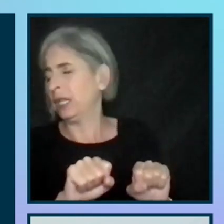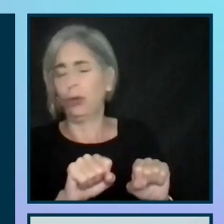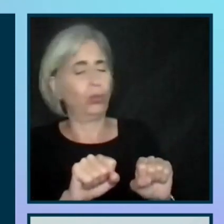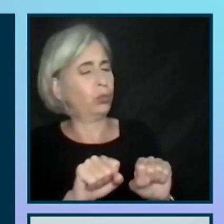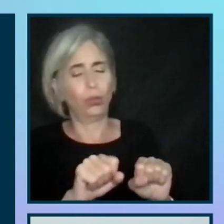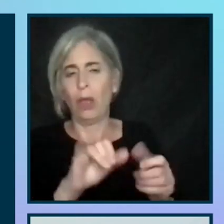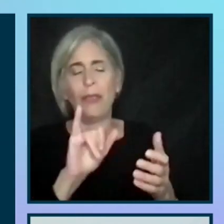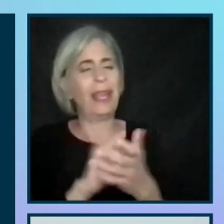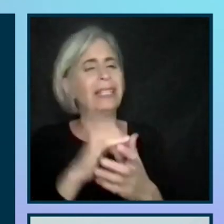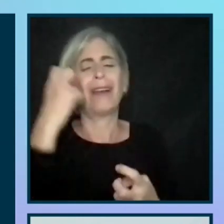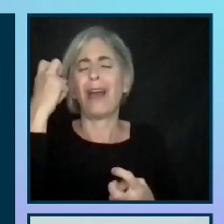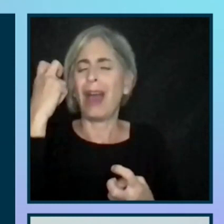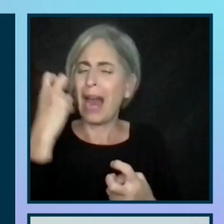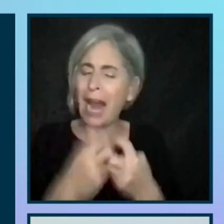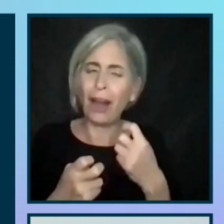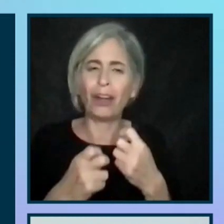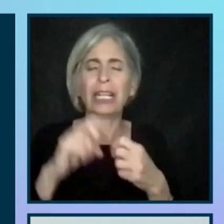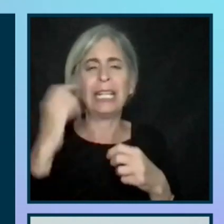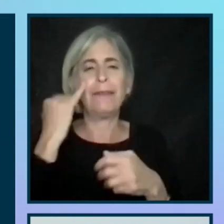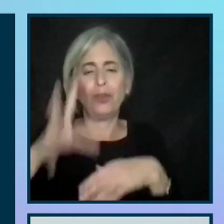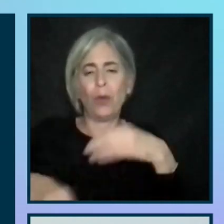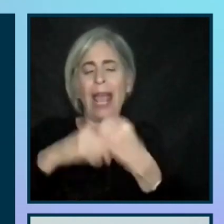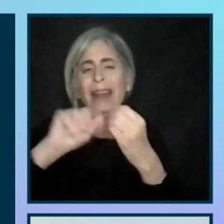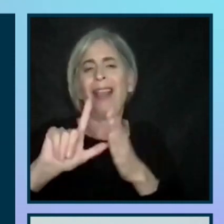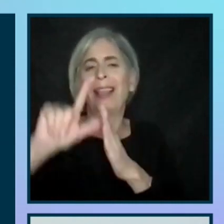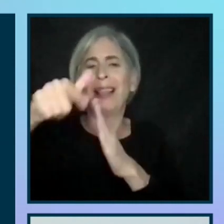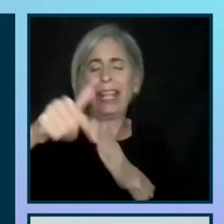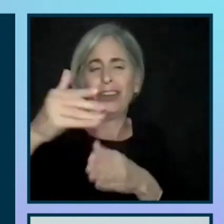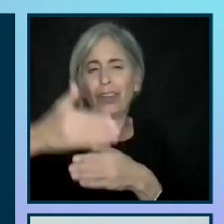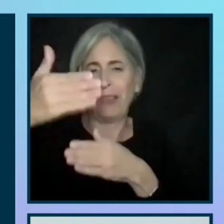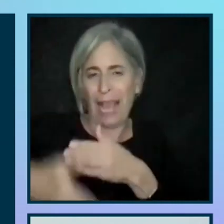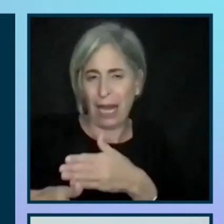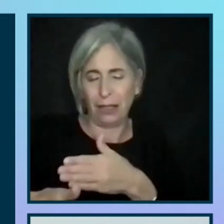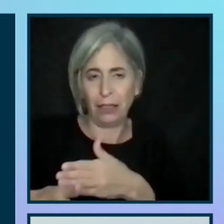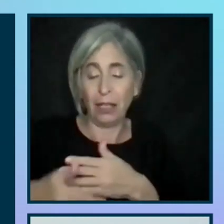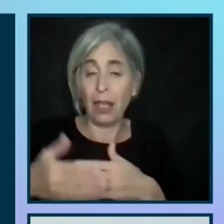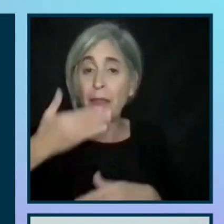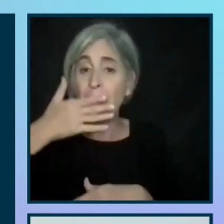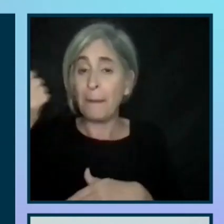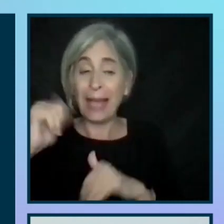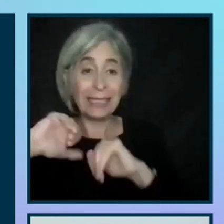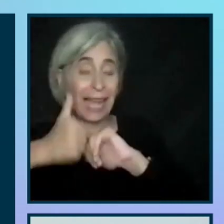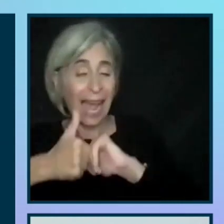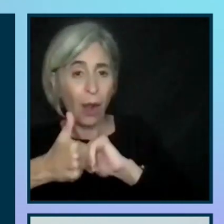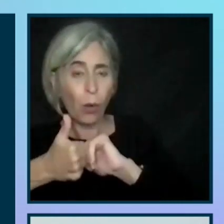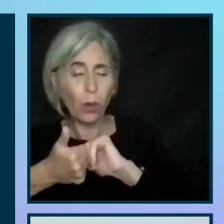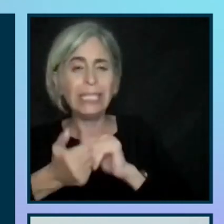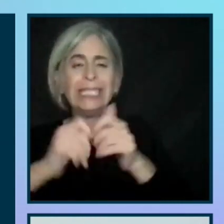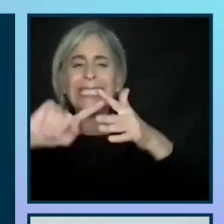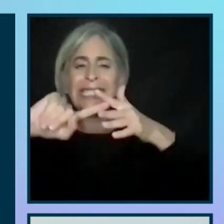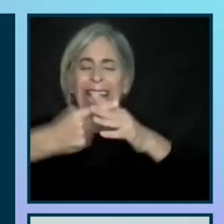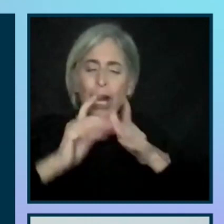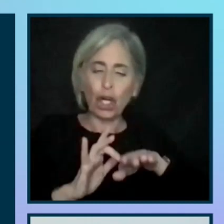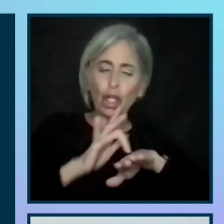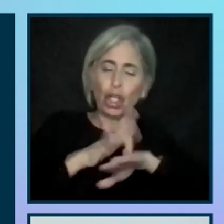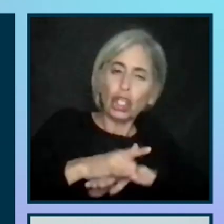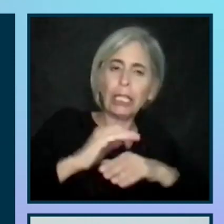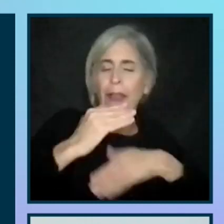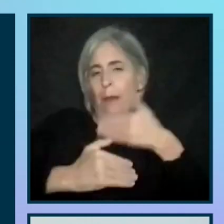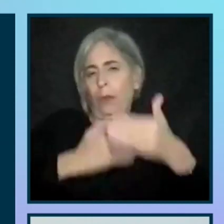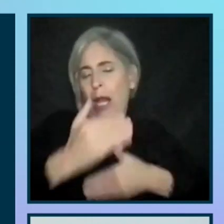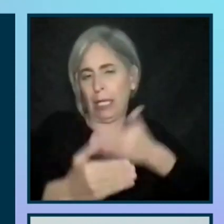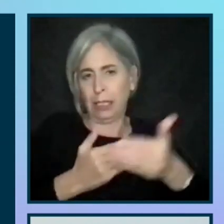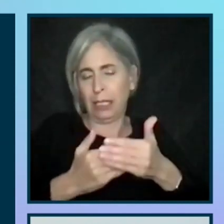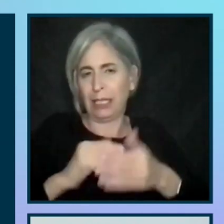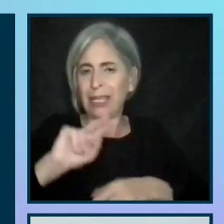and difficult to incorporate. So the best way to do it is to really incorporate accessibility early on in the process so it becomes